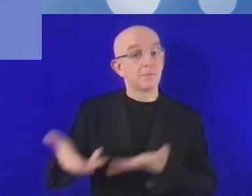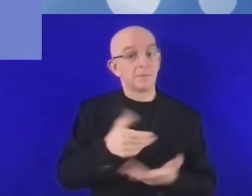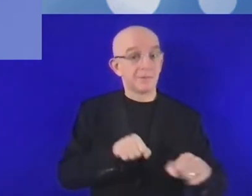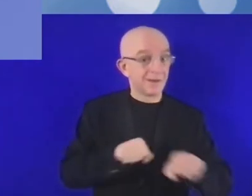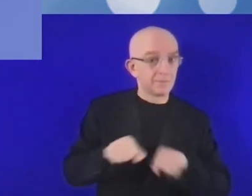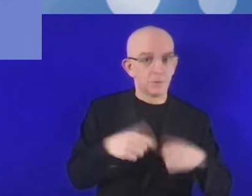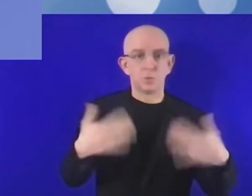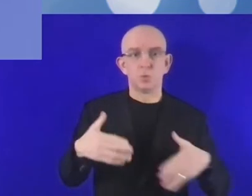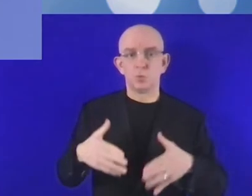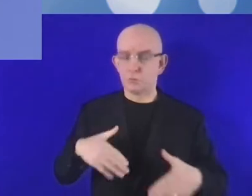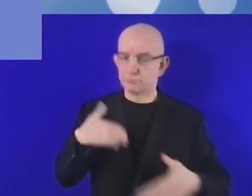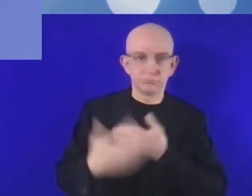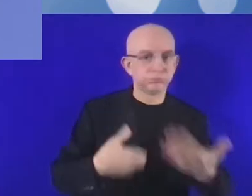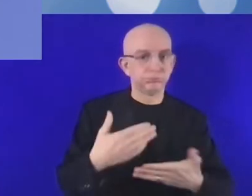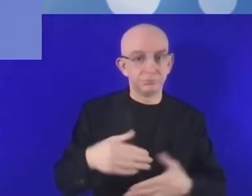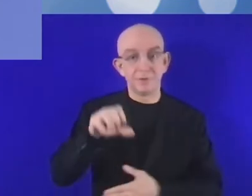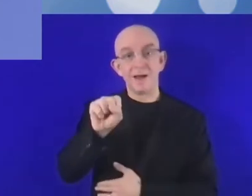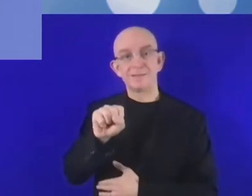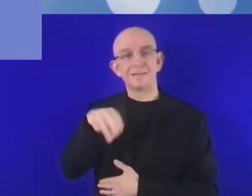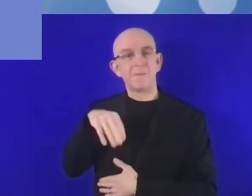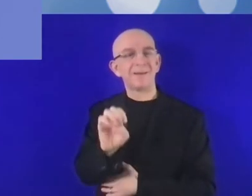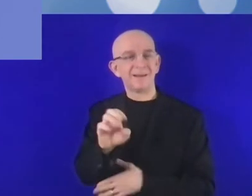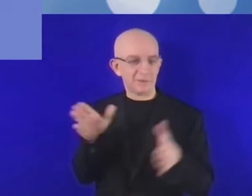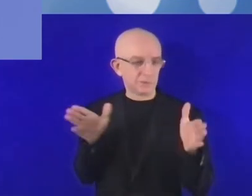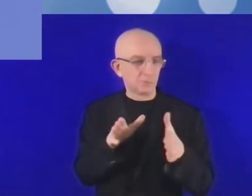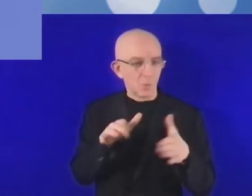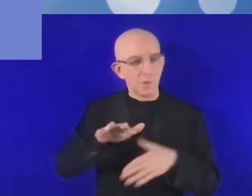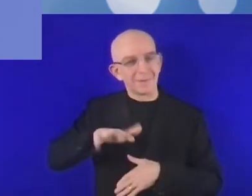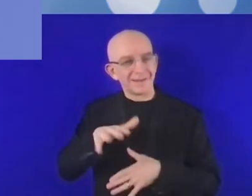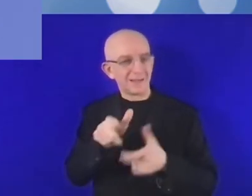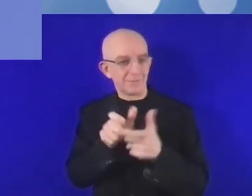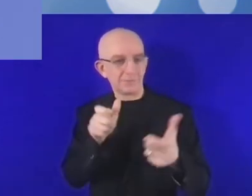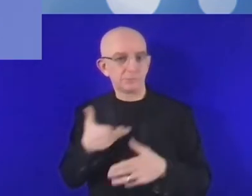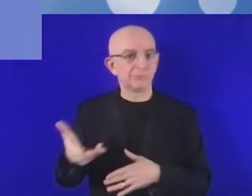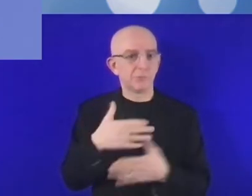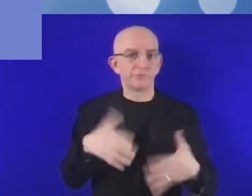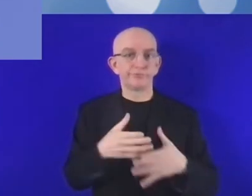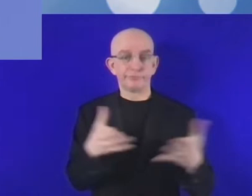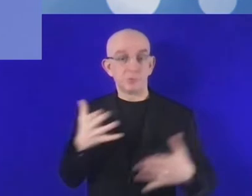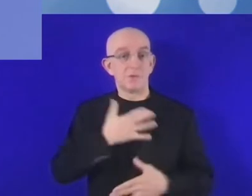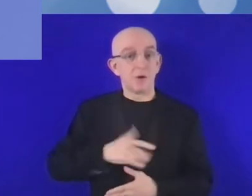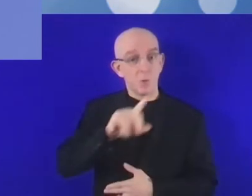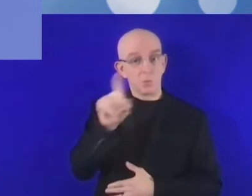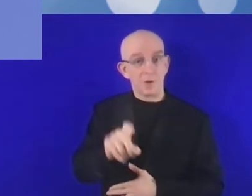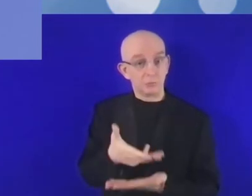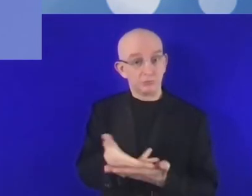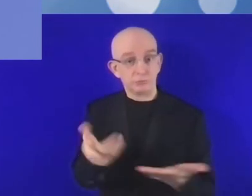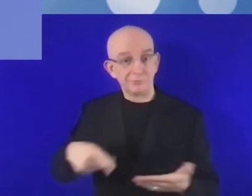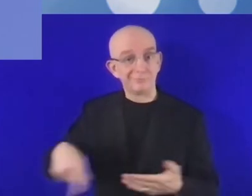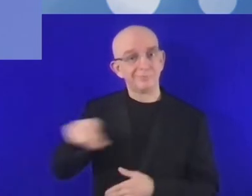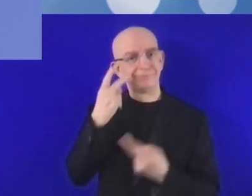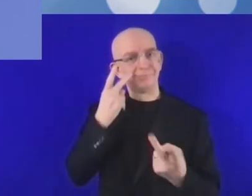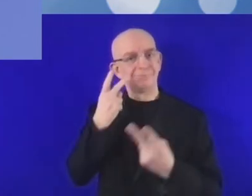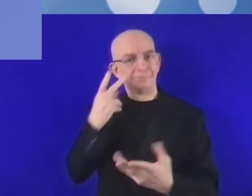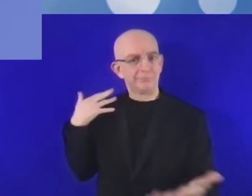what are the challenges in terms of digital transformation for the years to come and what areas will require if any regulatory